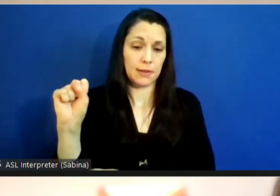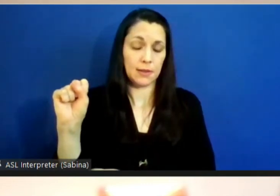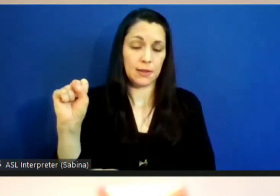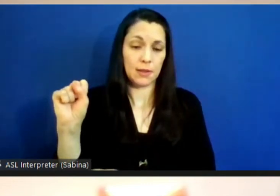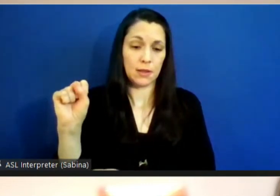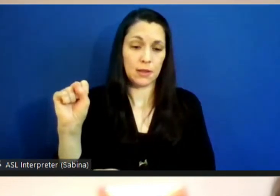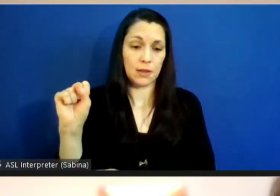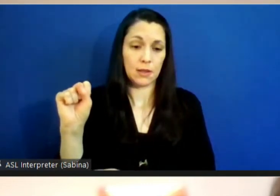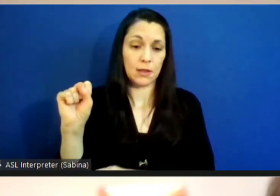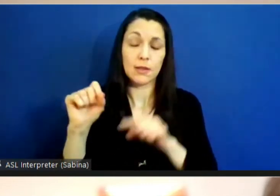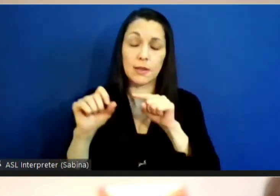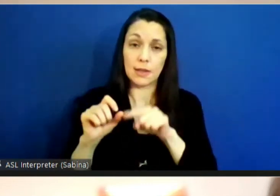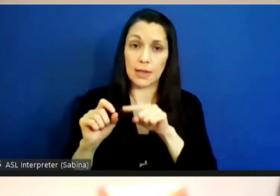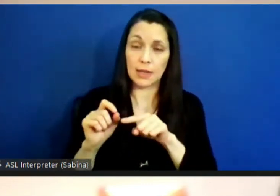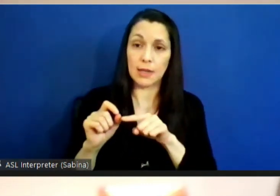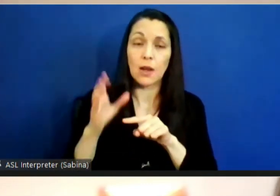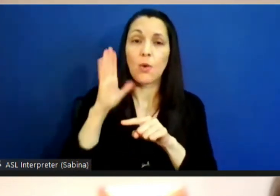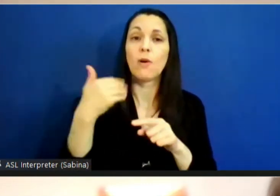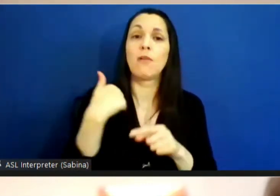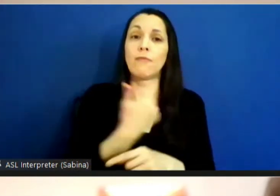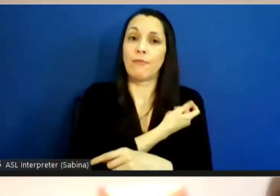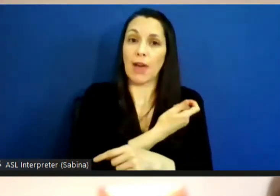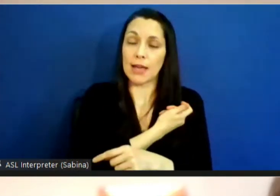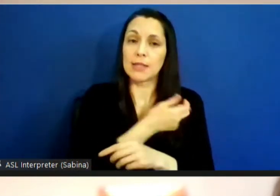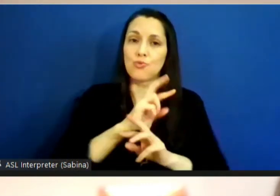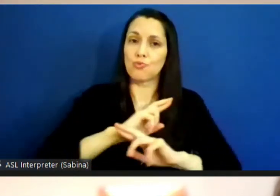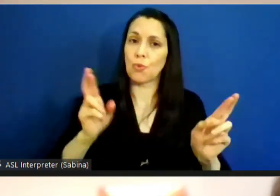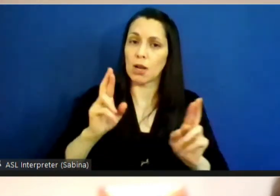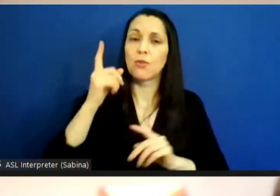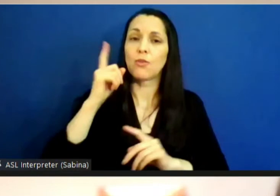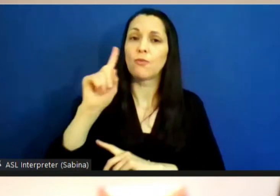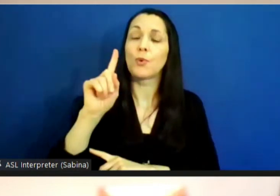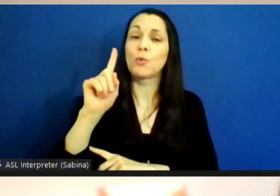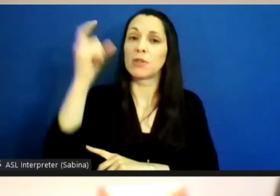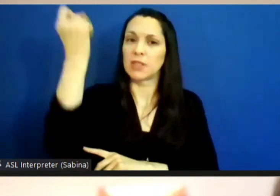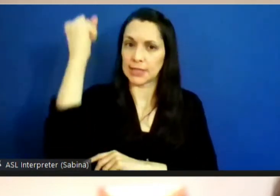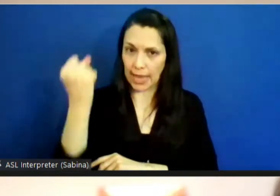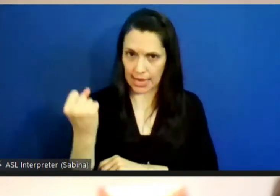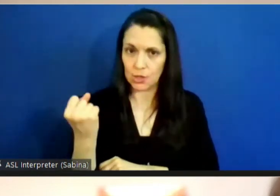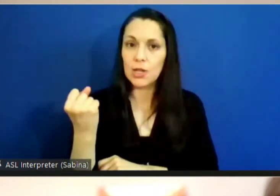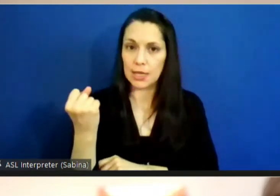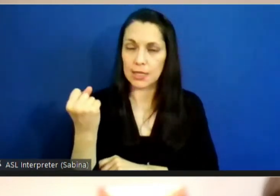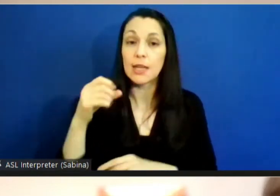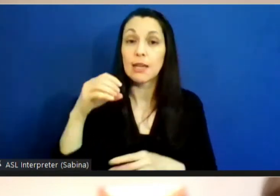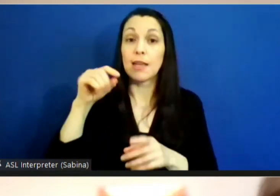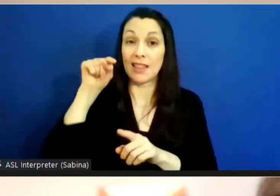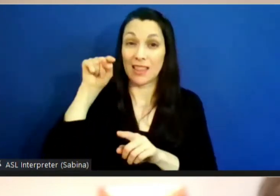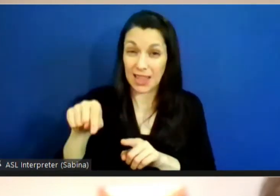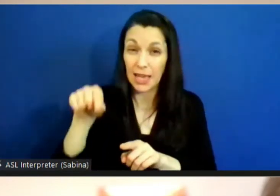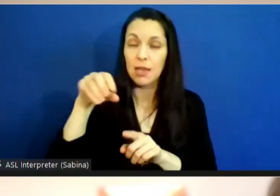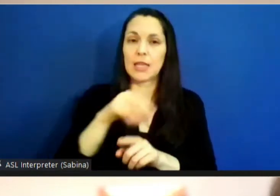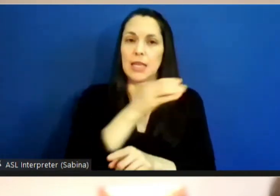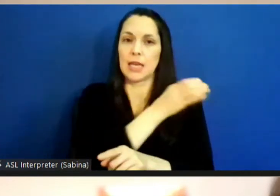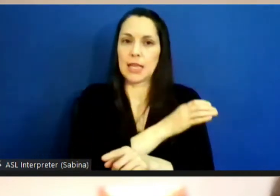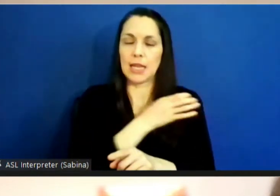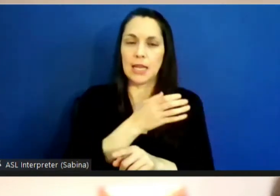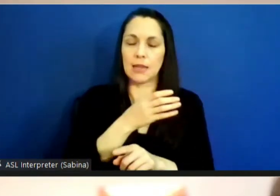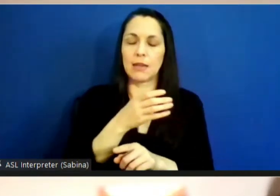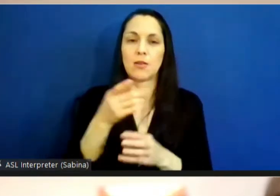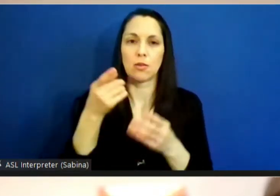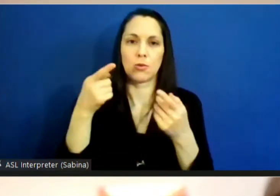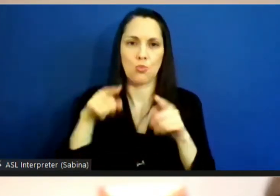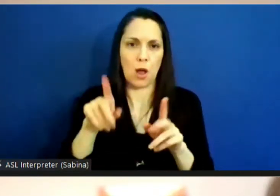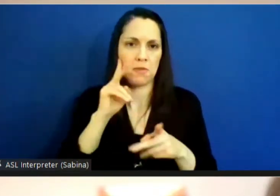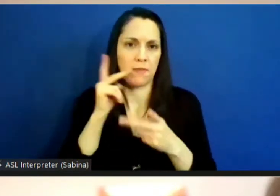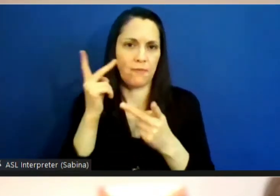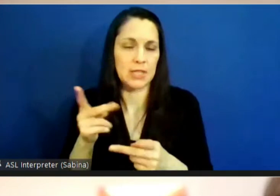have vaccines available on Saturdays and in the clinics at their visits, and they are